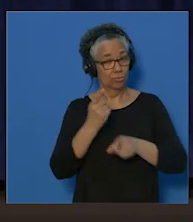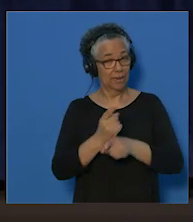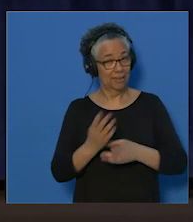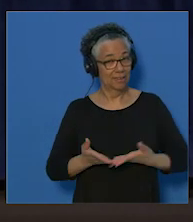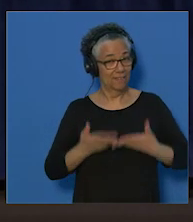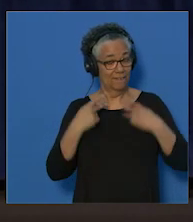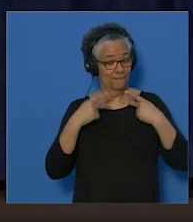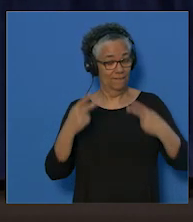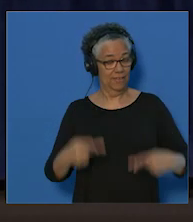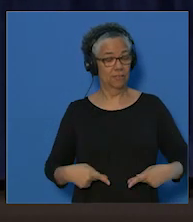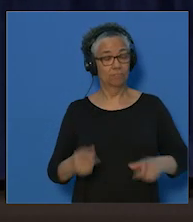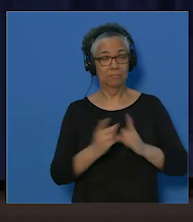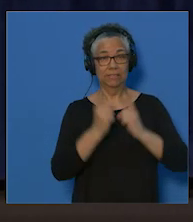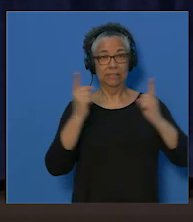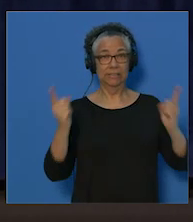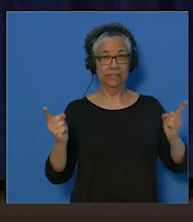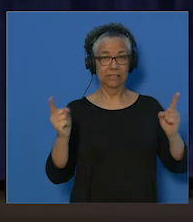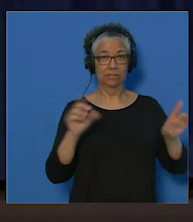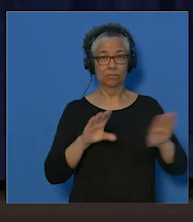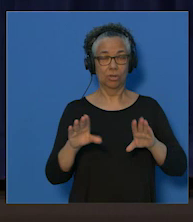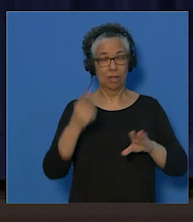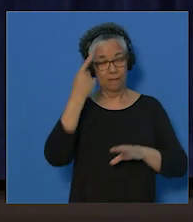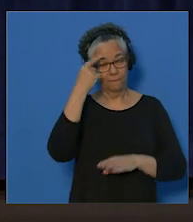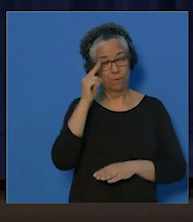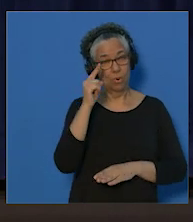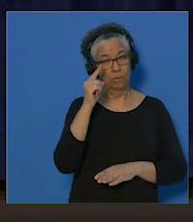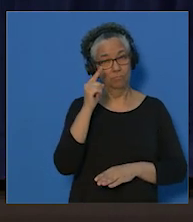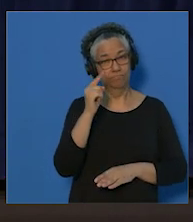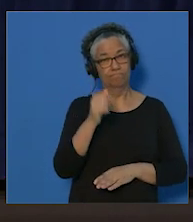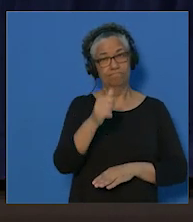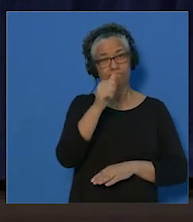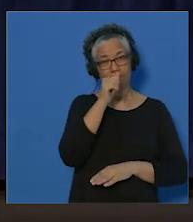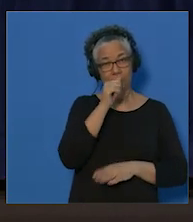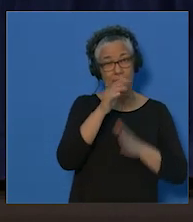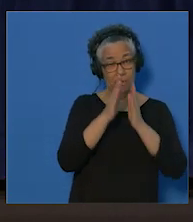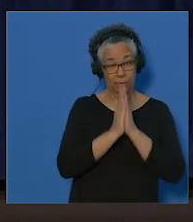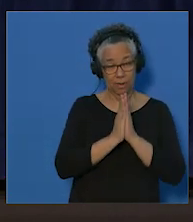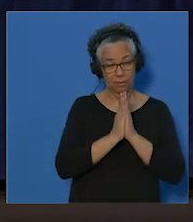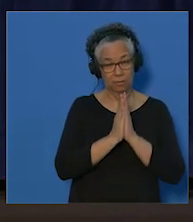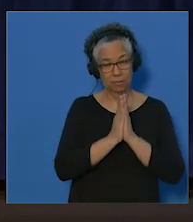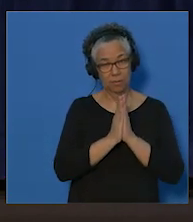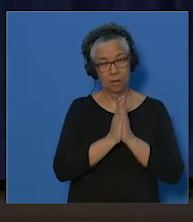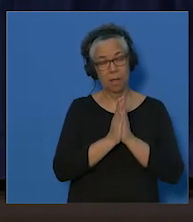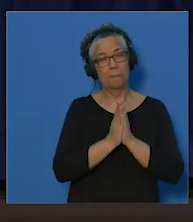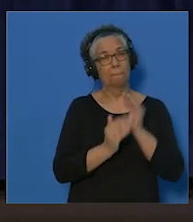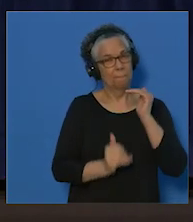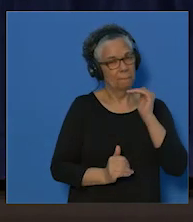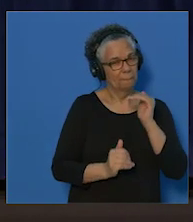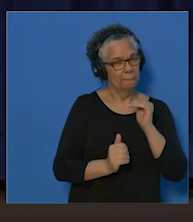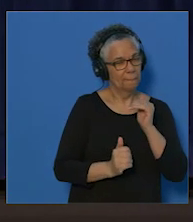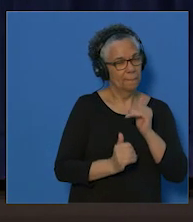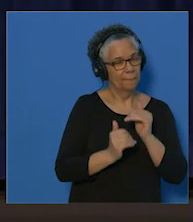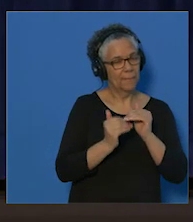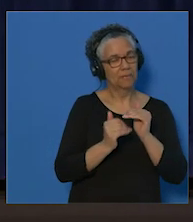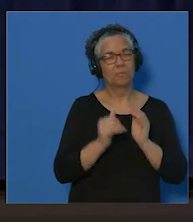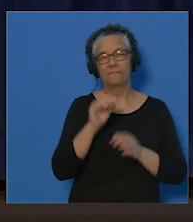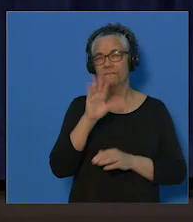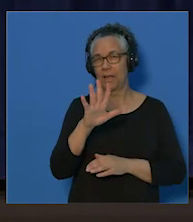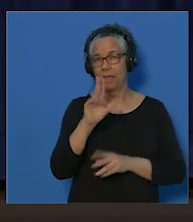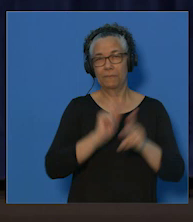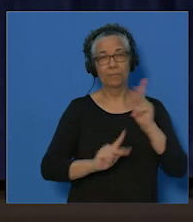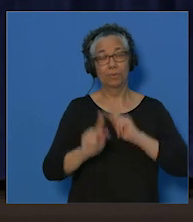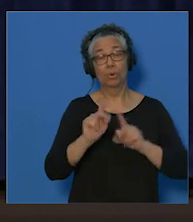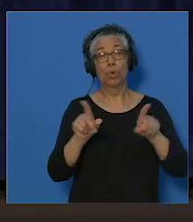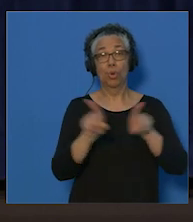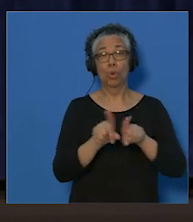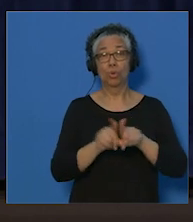is maintained for these two things: private prayer, which is a maximum of 5 persons, and in order to broadcast